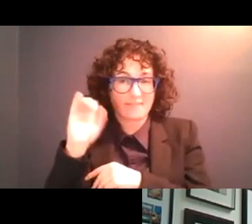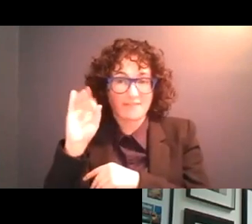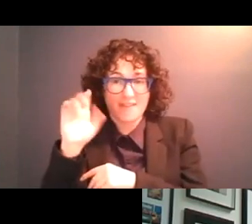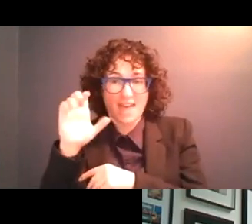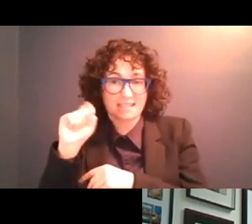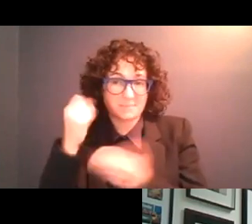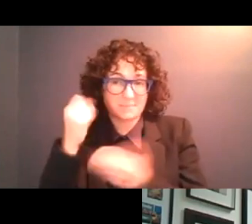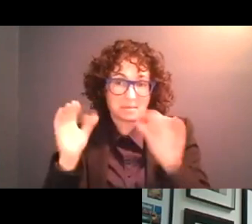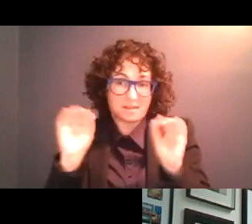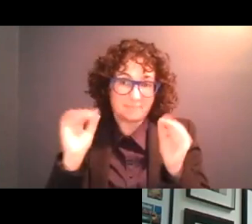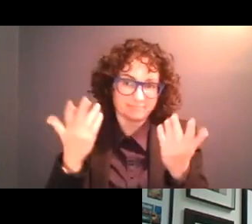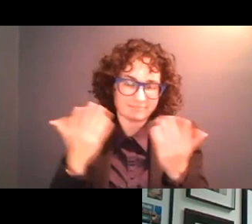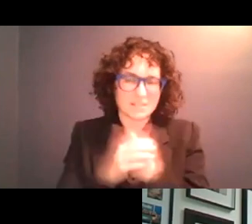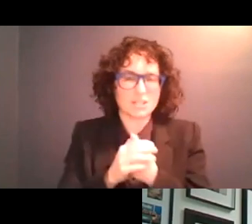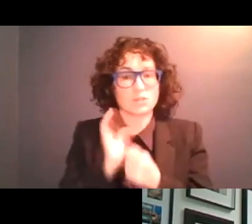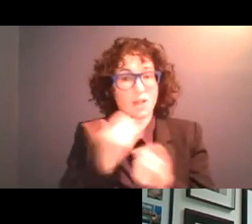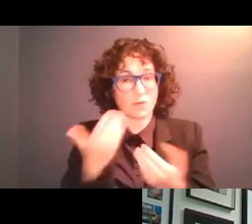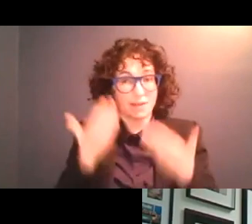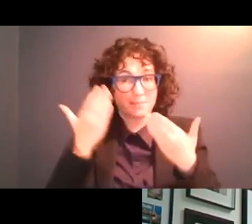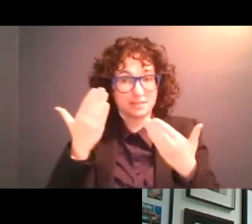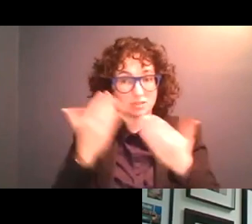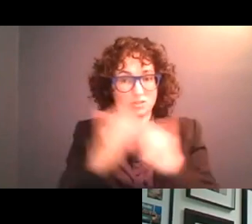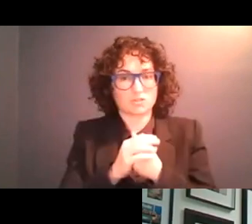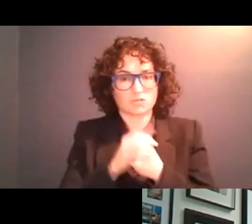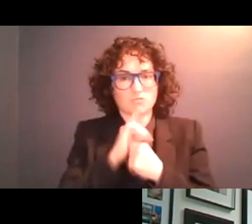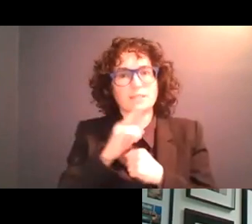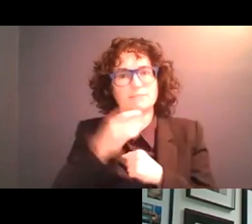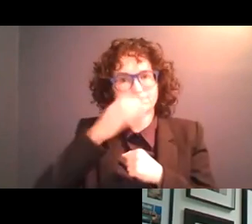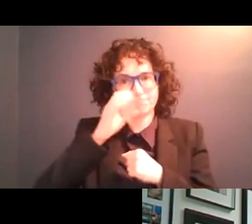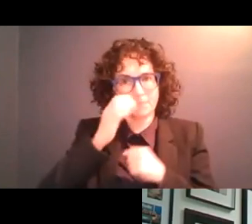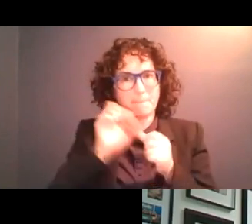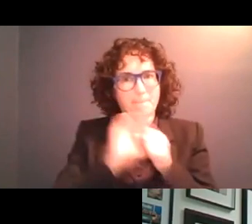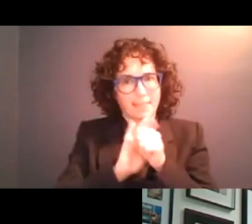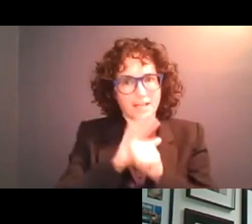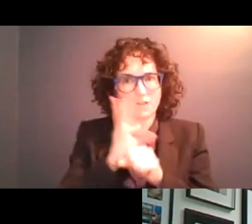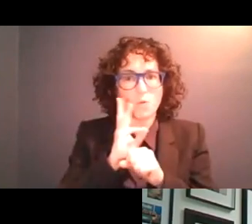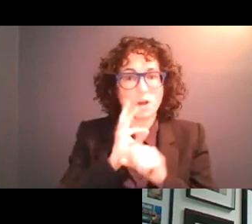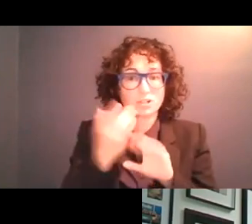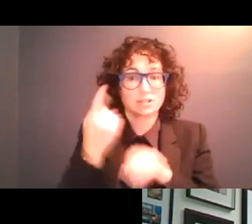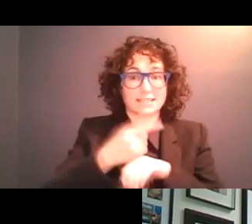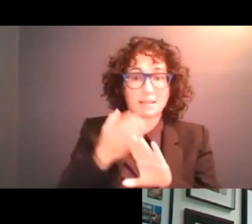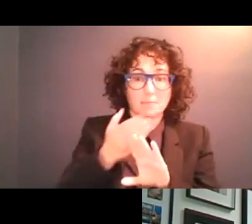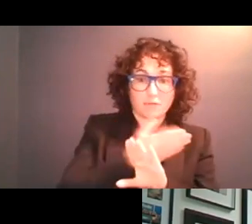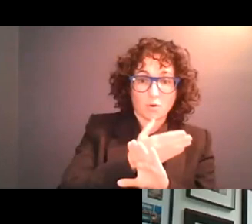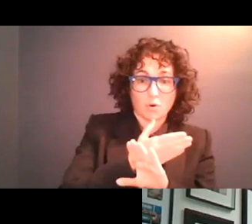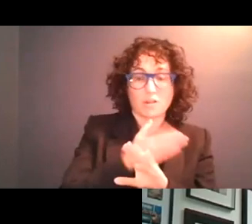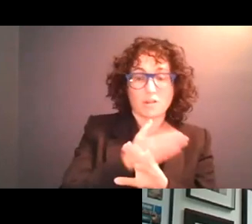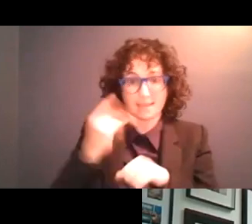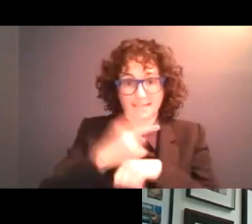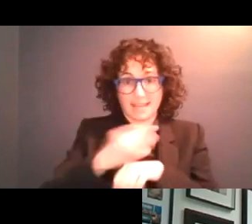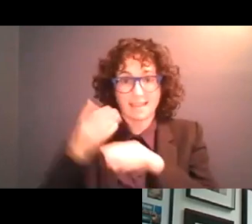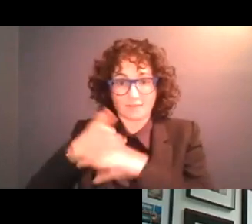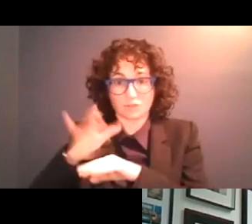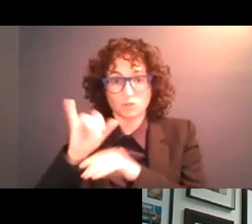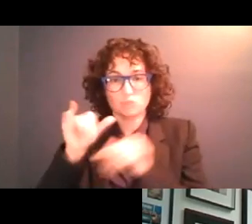those side effects. So the recommendation is aggressive hydration the day before, the day off of, and the day after. And